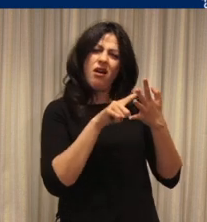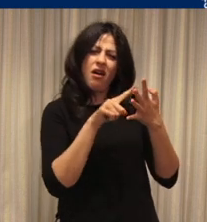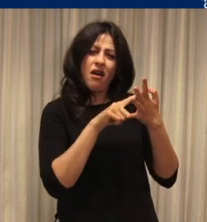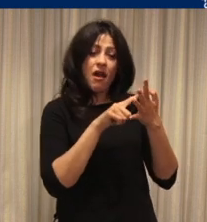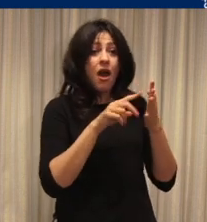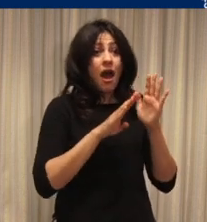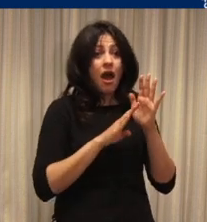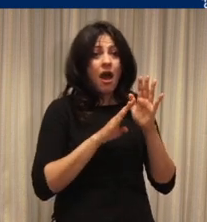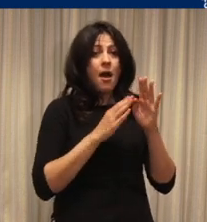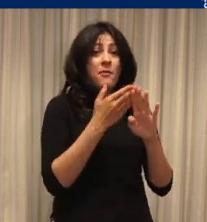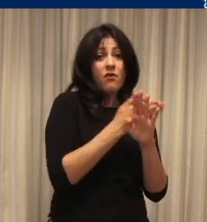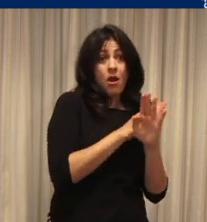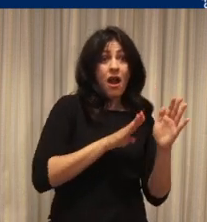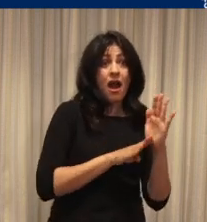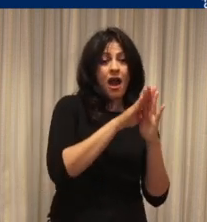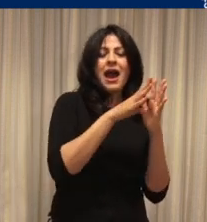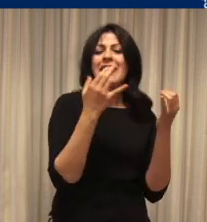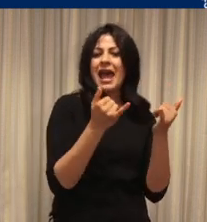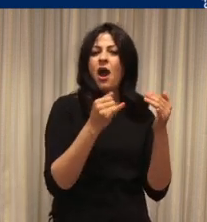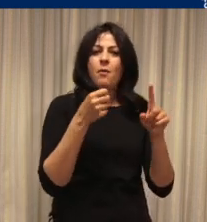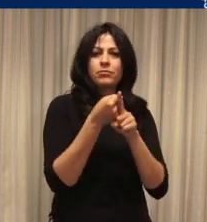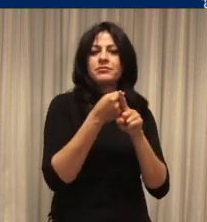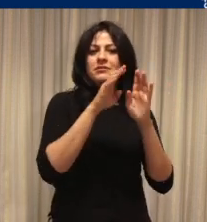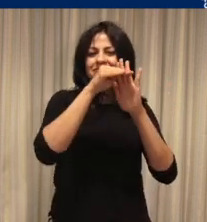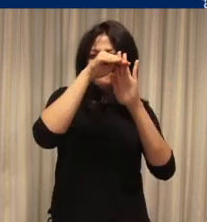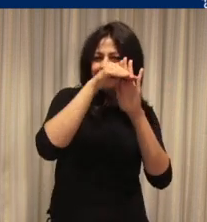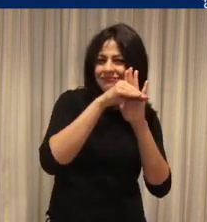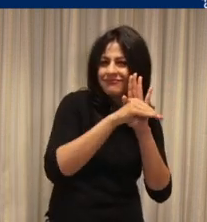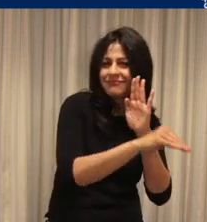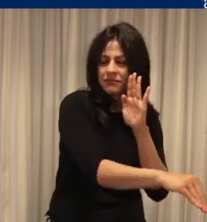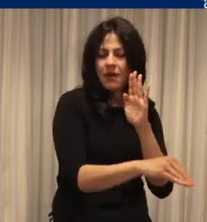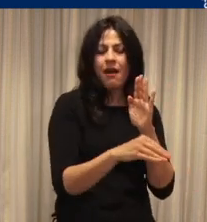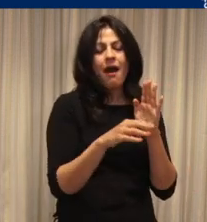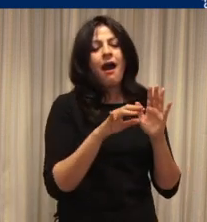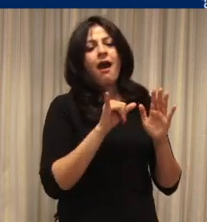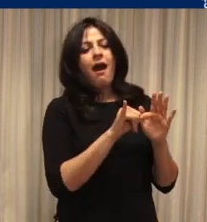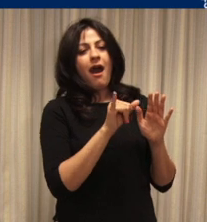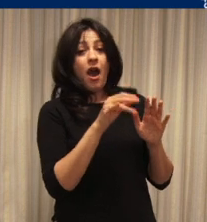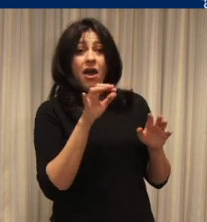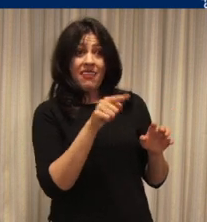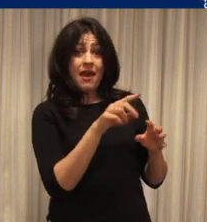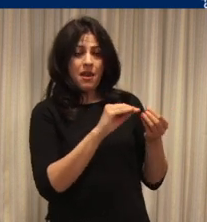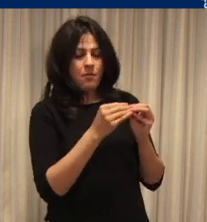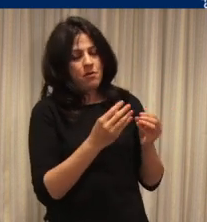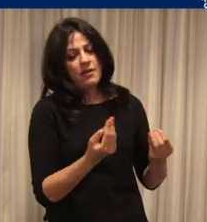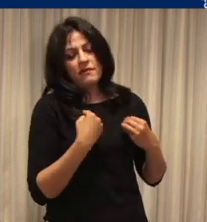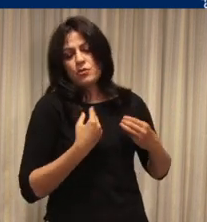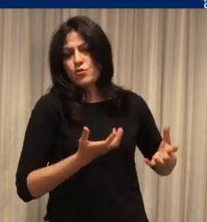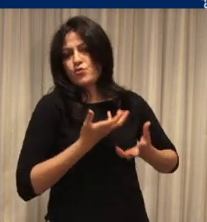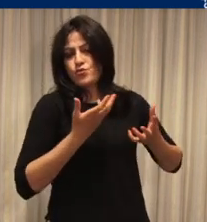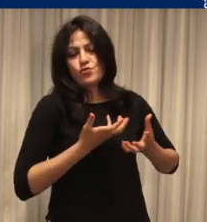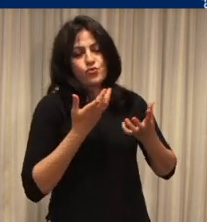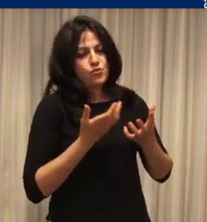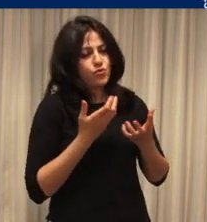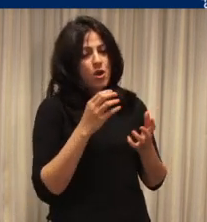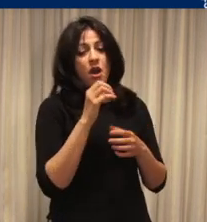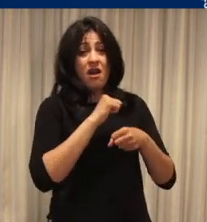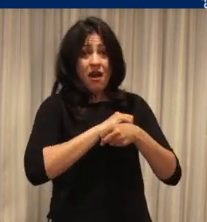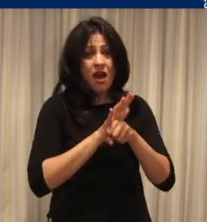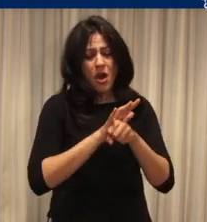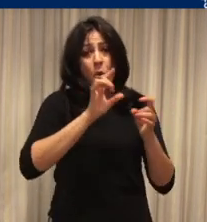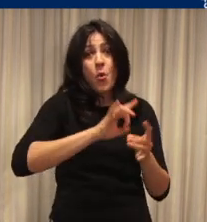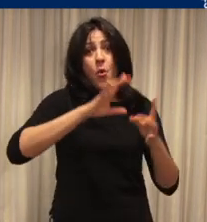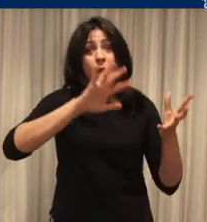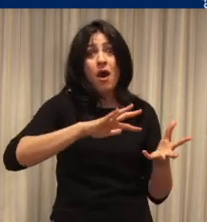that is another positive indicator that we are headed in the right direction and that we're on the downslope of the worst of COVID-19 in the